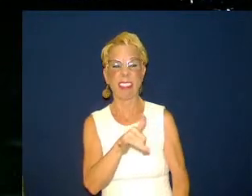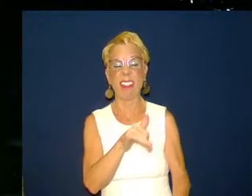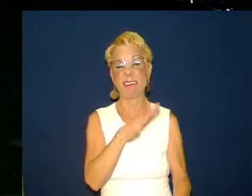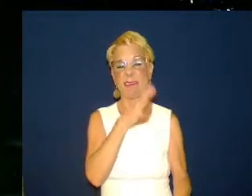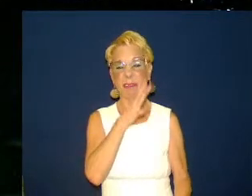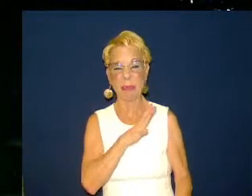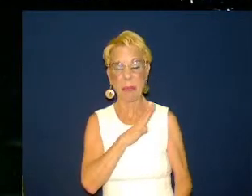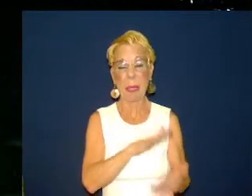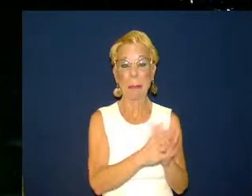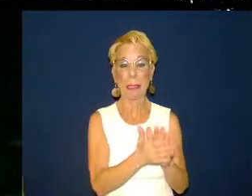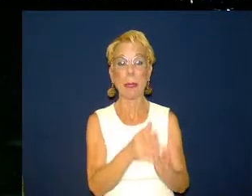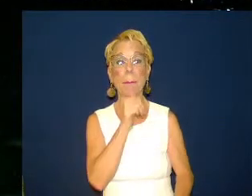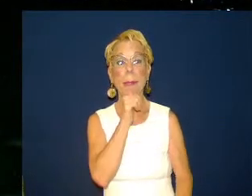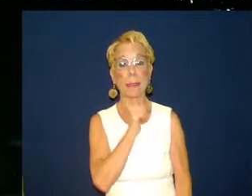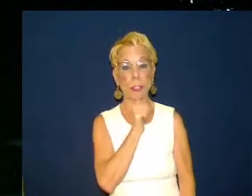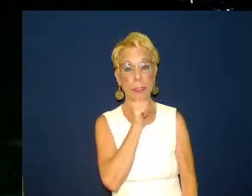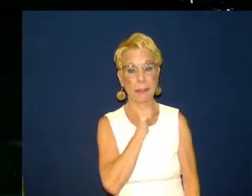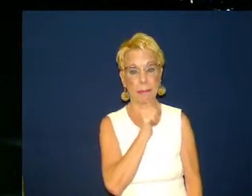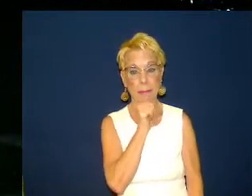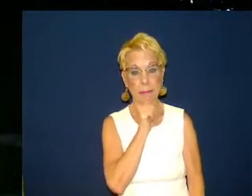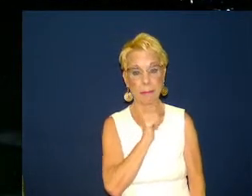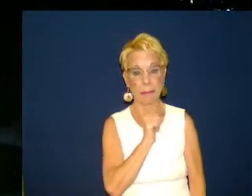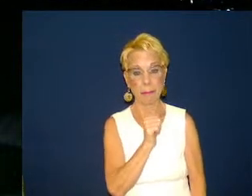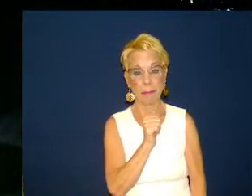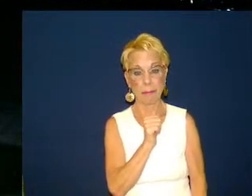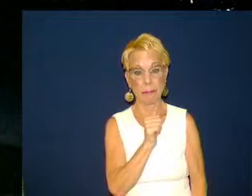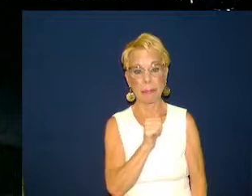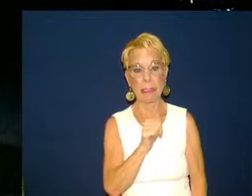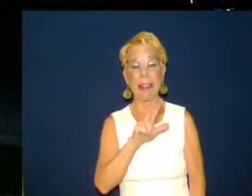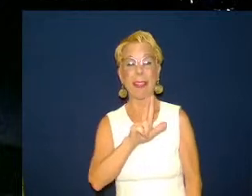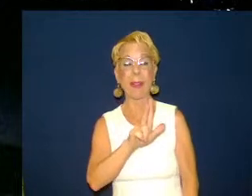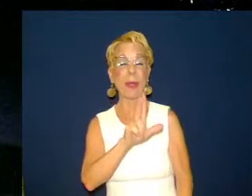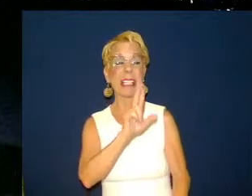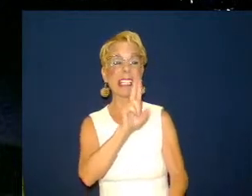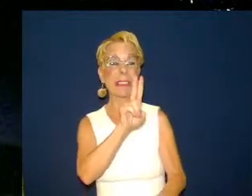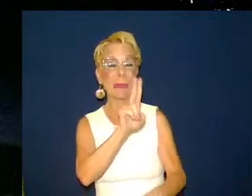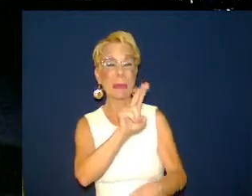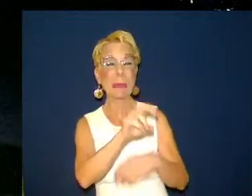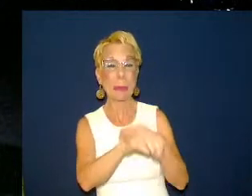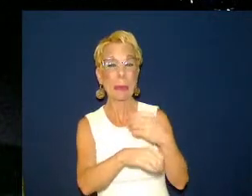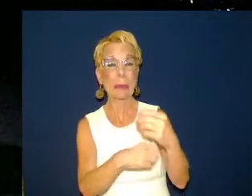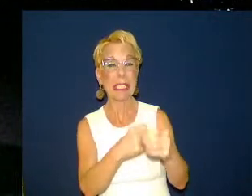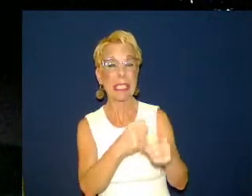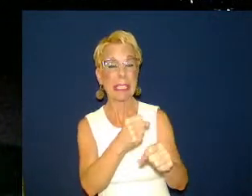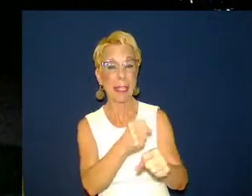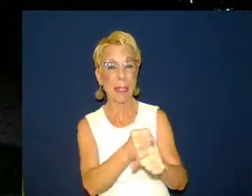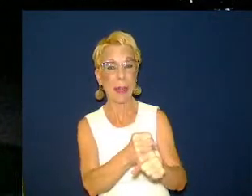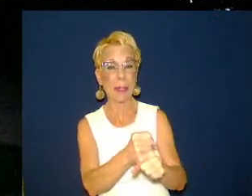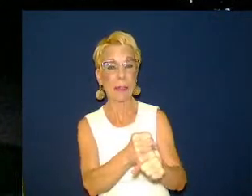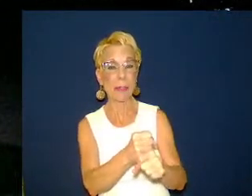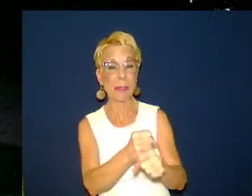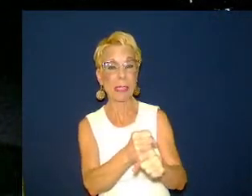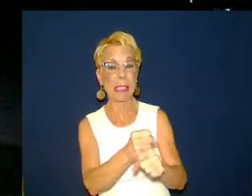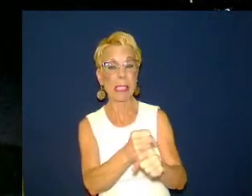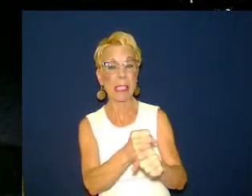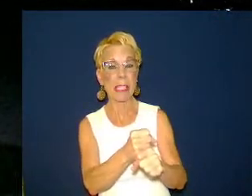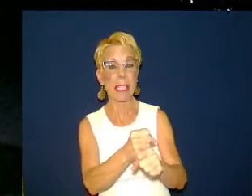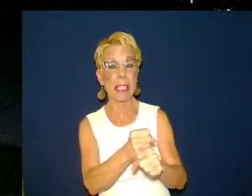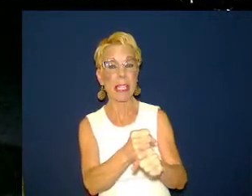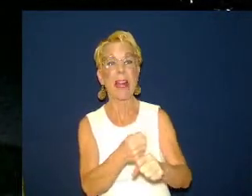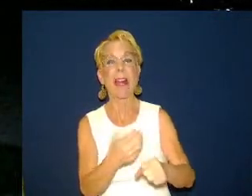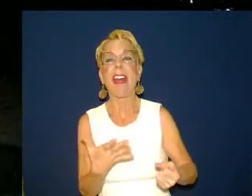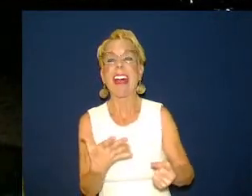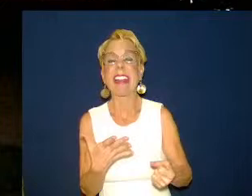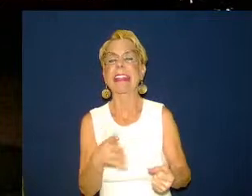with. But at her funeral, the man sit there in his wheelchair, wheeled it up to the